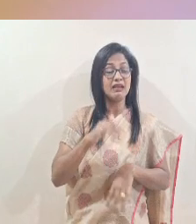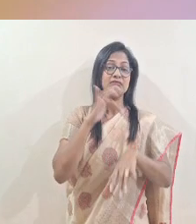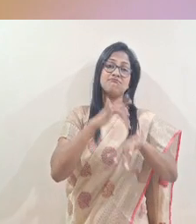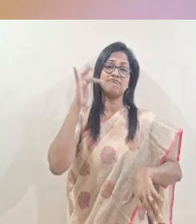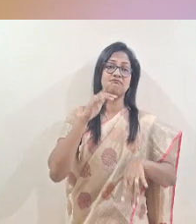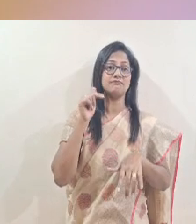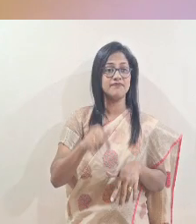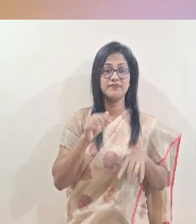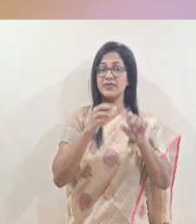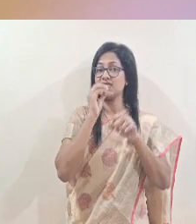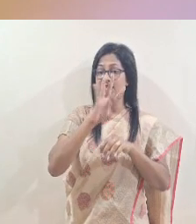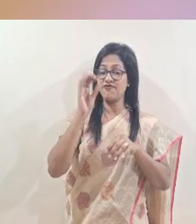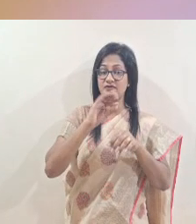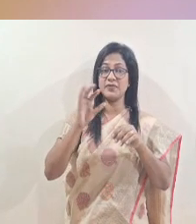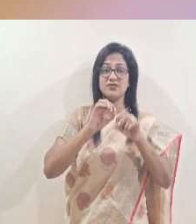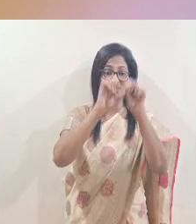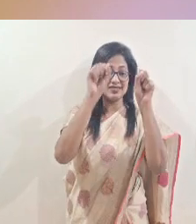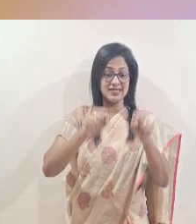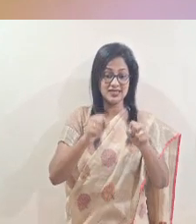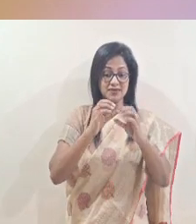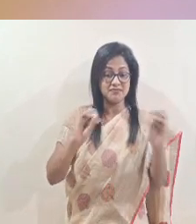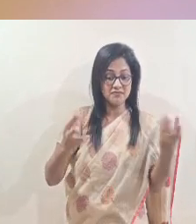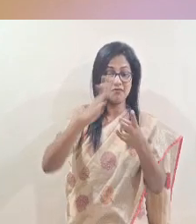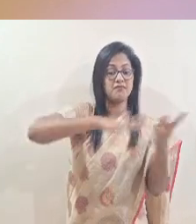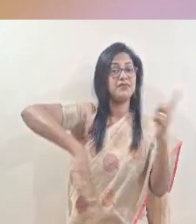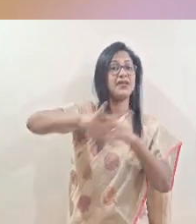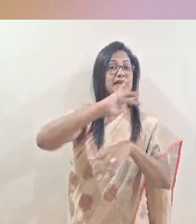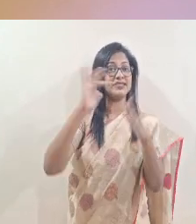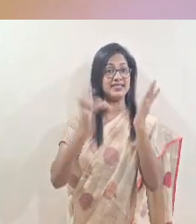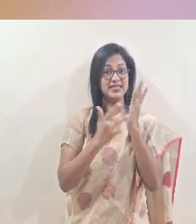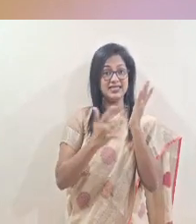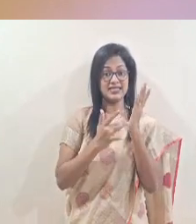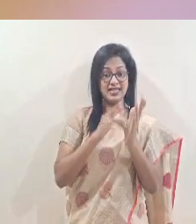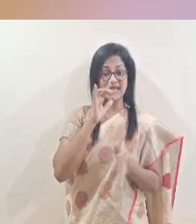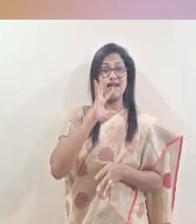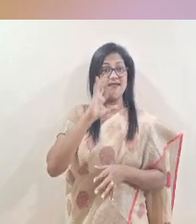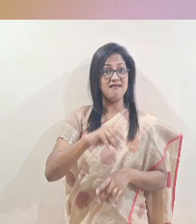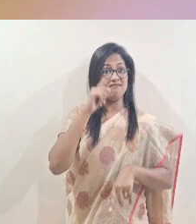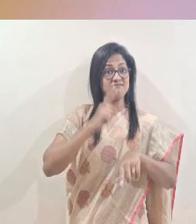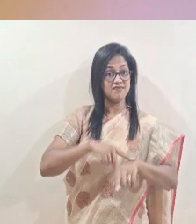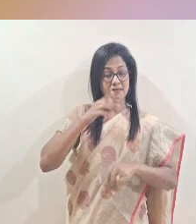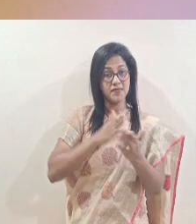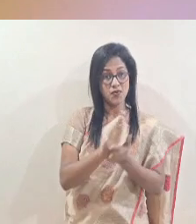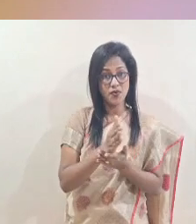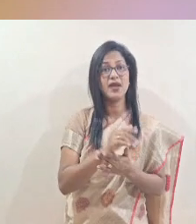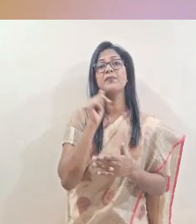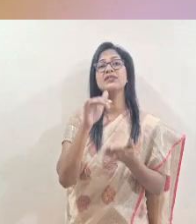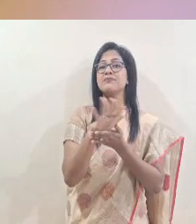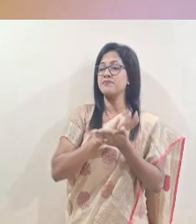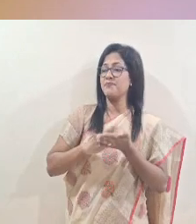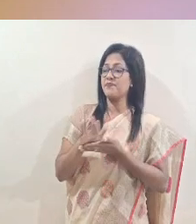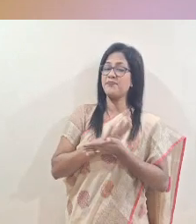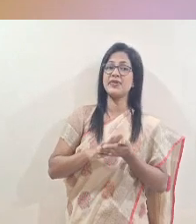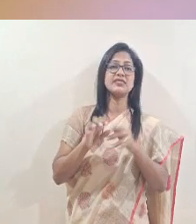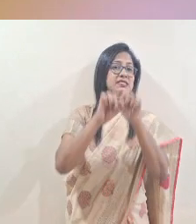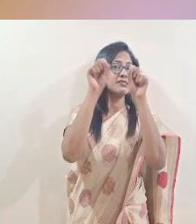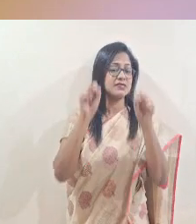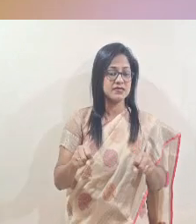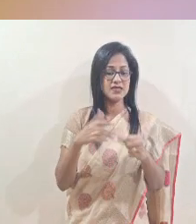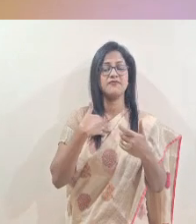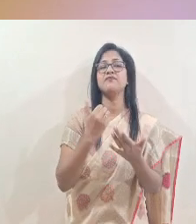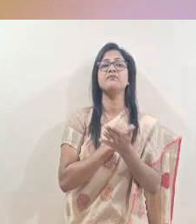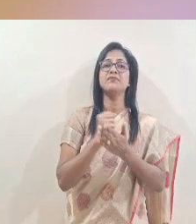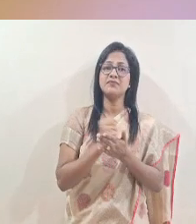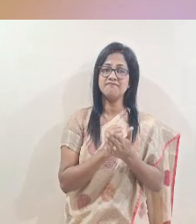this information system can be triggered around, not just by digital and real-time means, but also by some very basic systems wherein we have